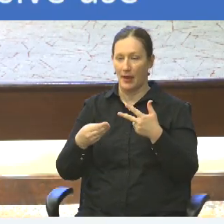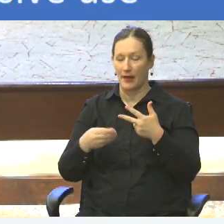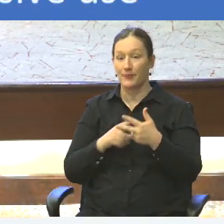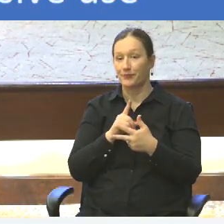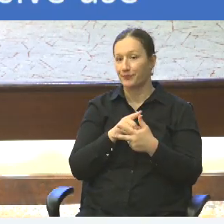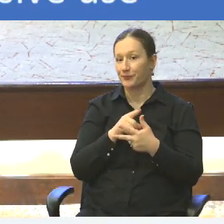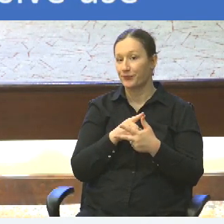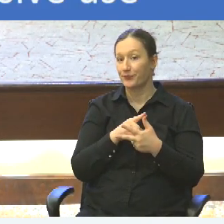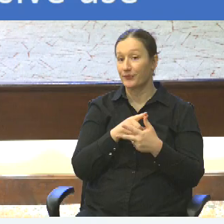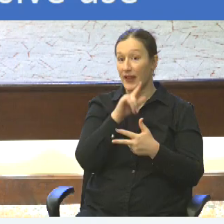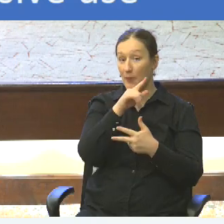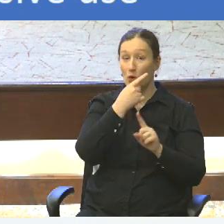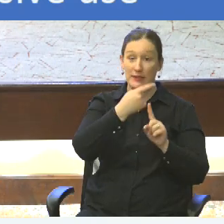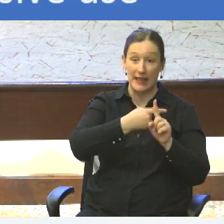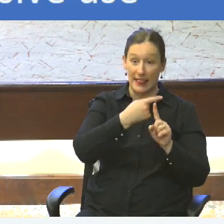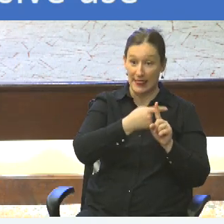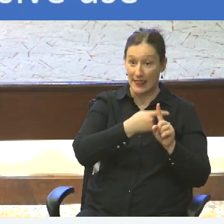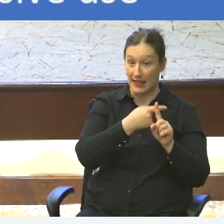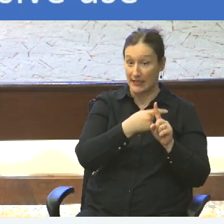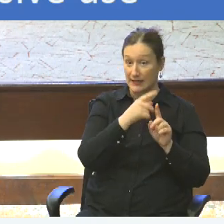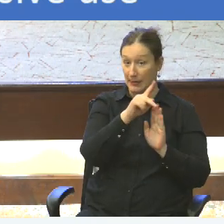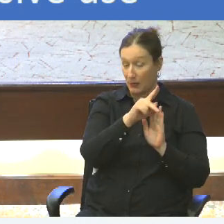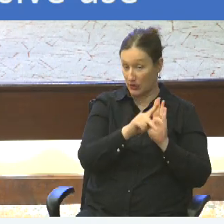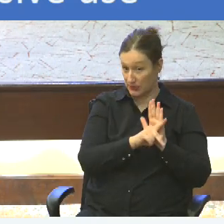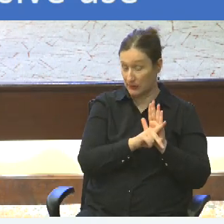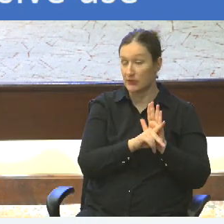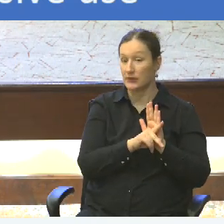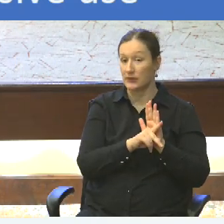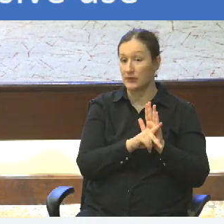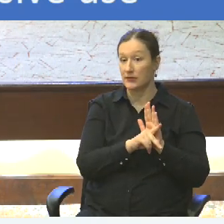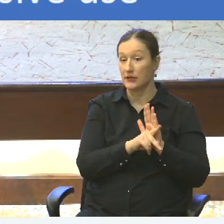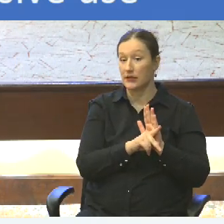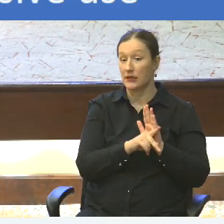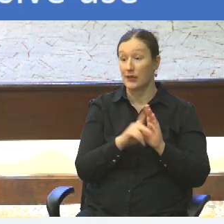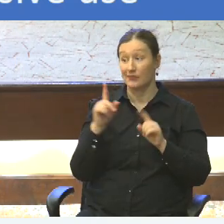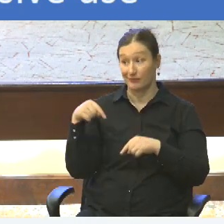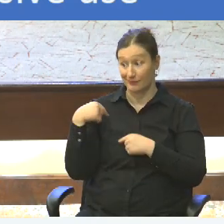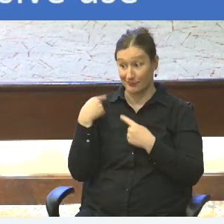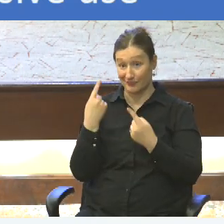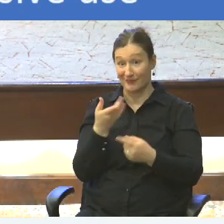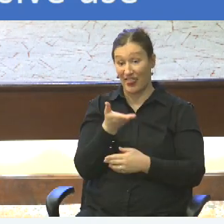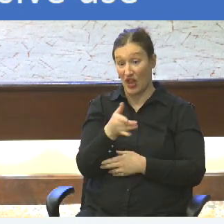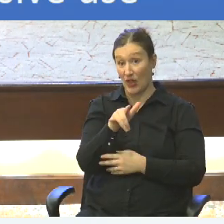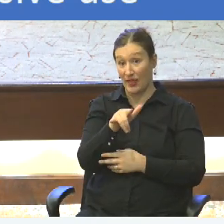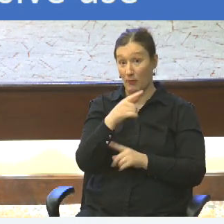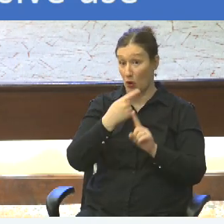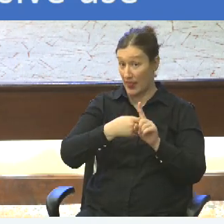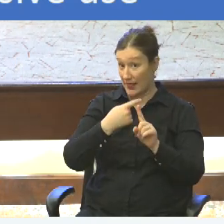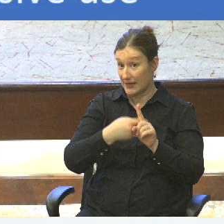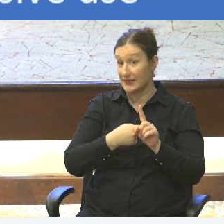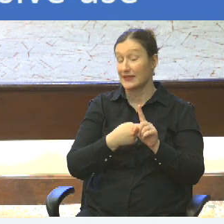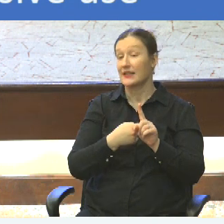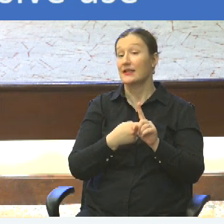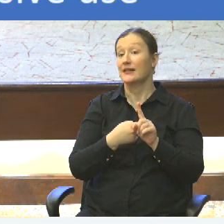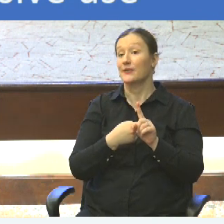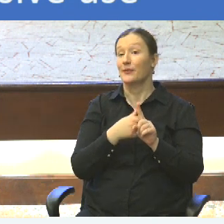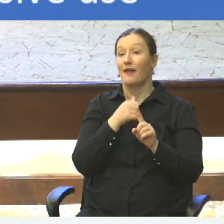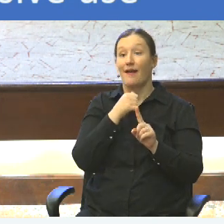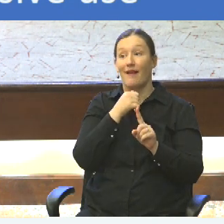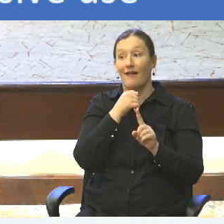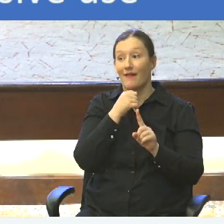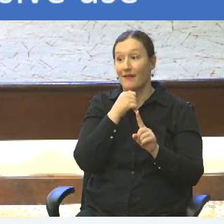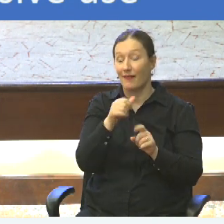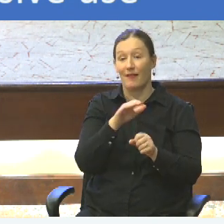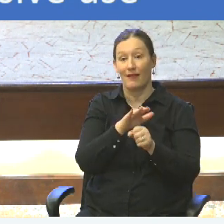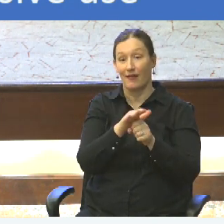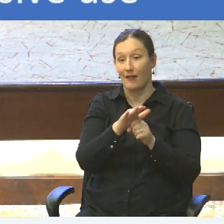airport's leasing practices. Historically, the leasing practices at the airport have simply not assured the